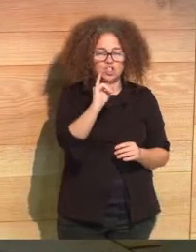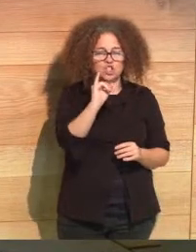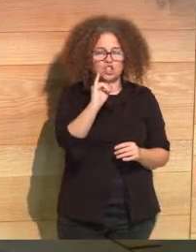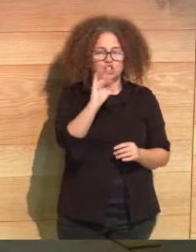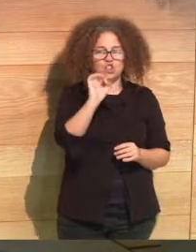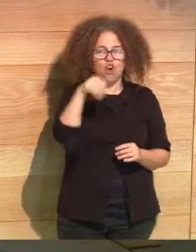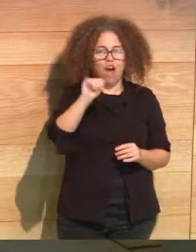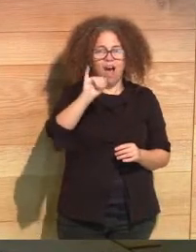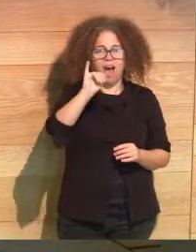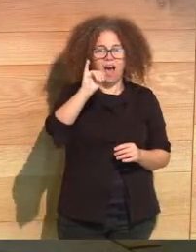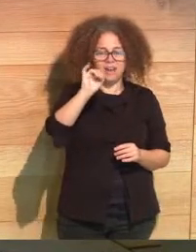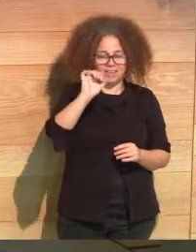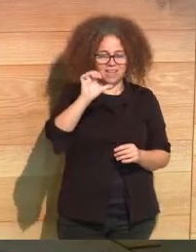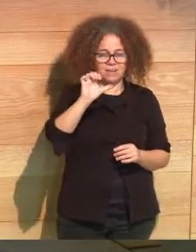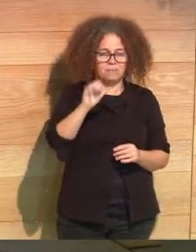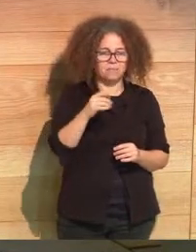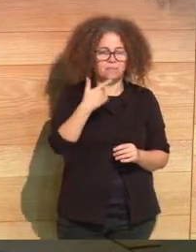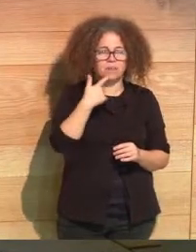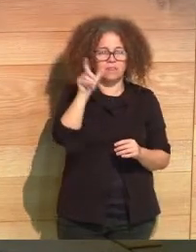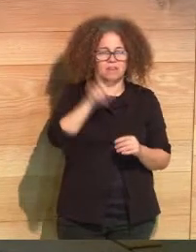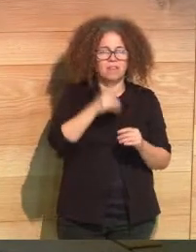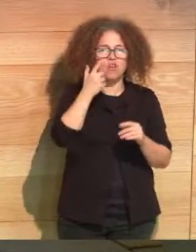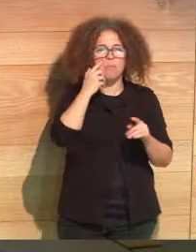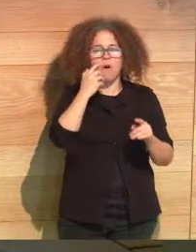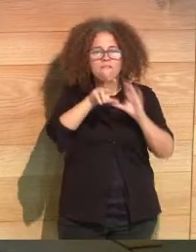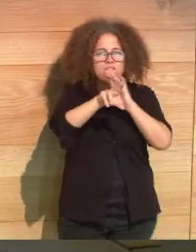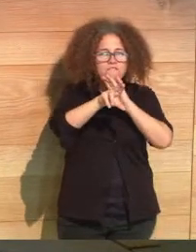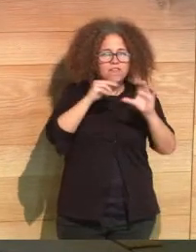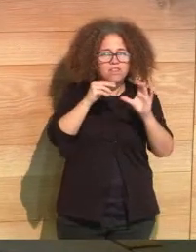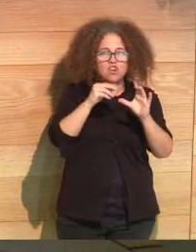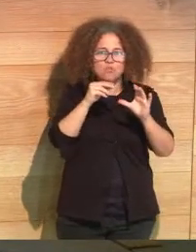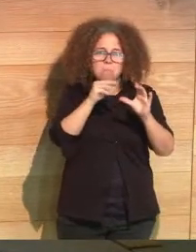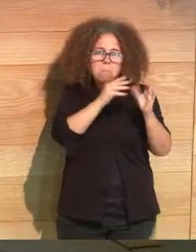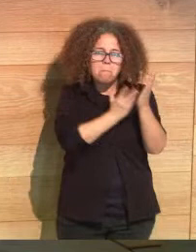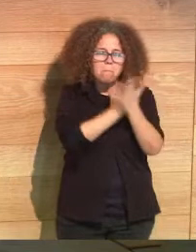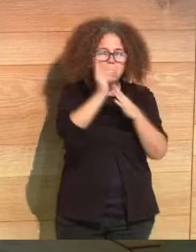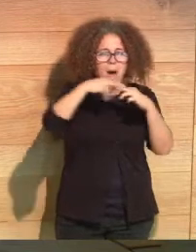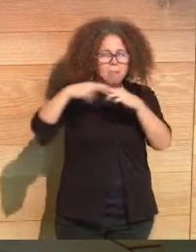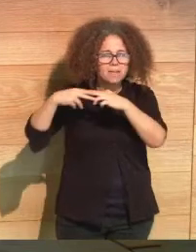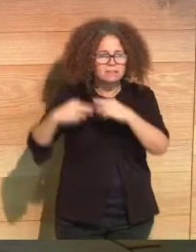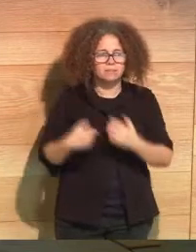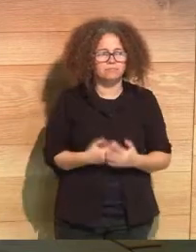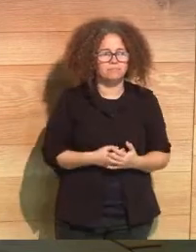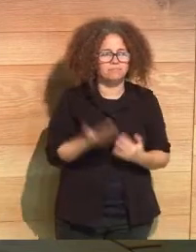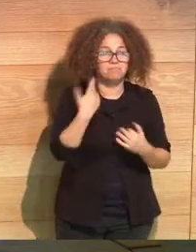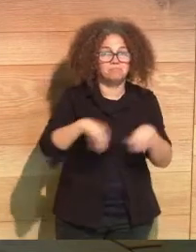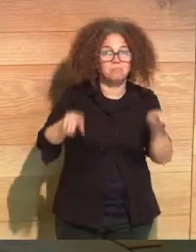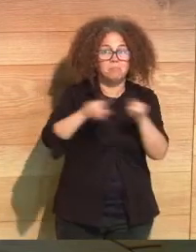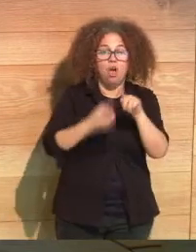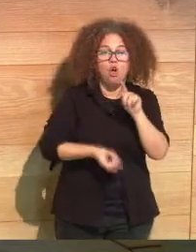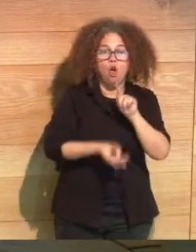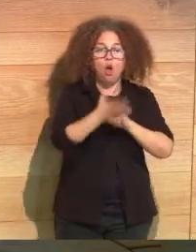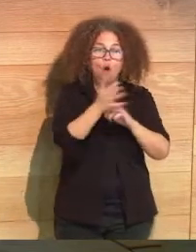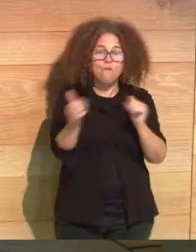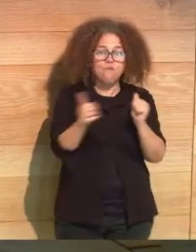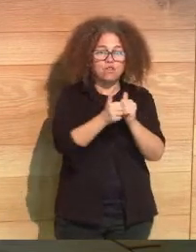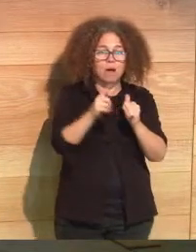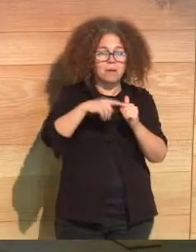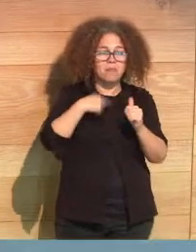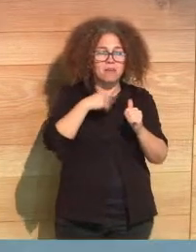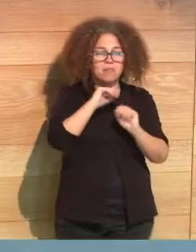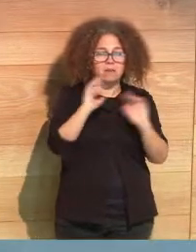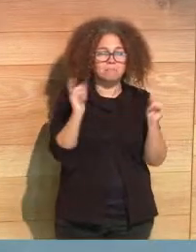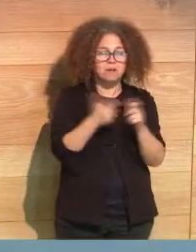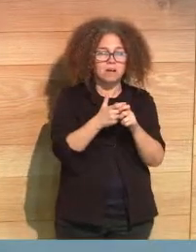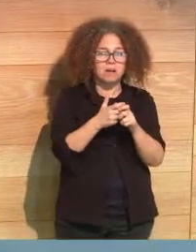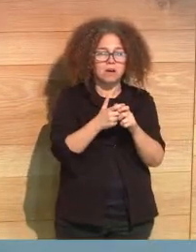the pioneers of video mapping. He was the